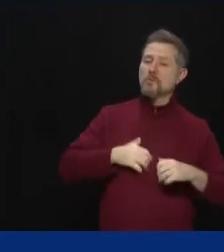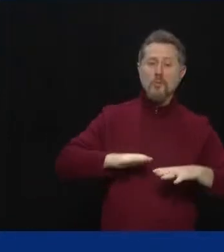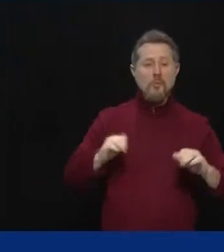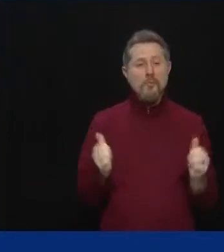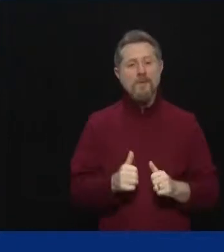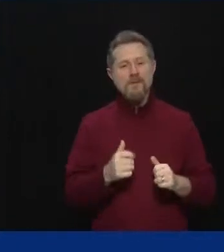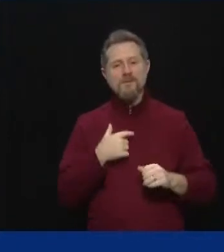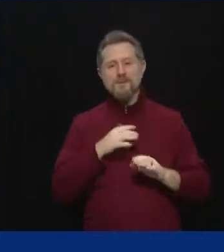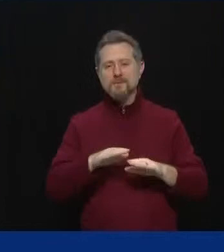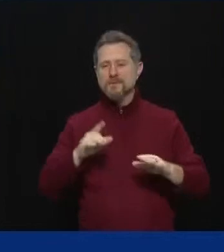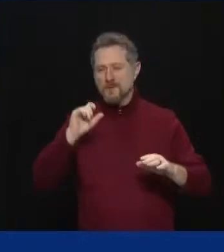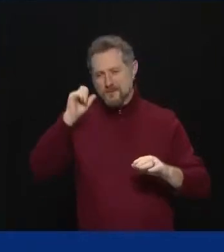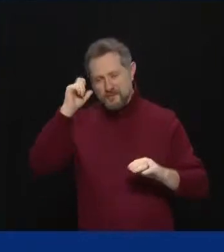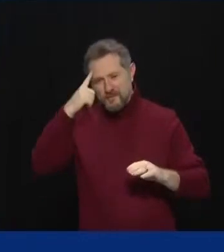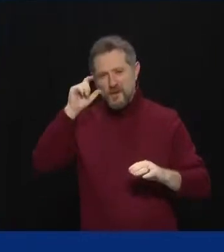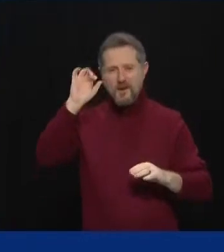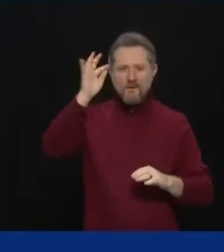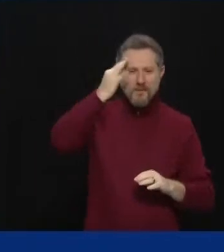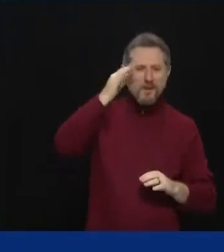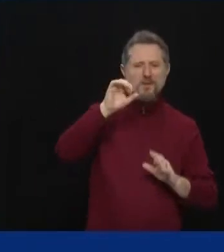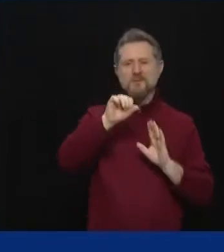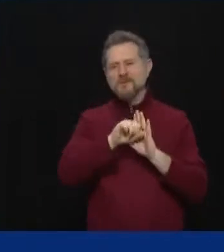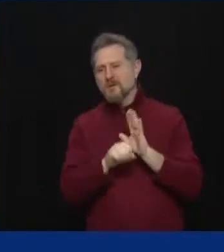federal, state, and local parties.